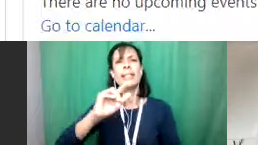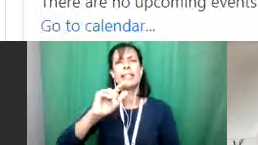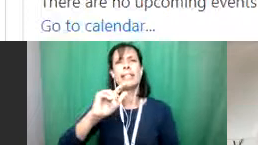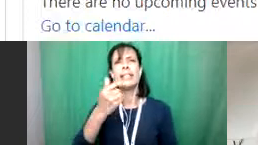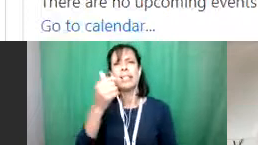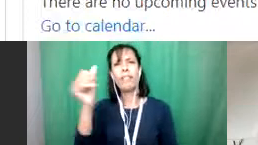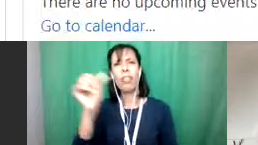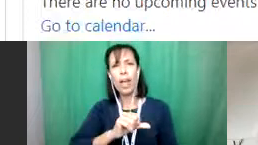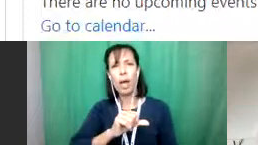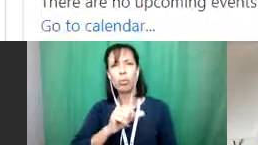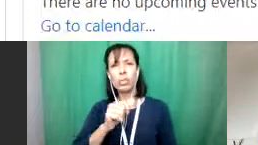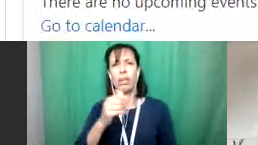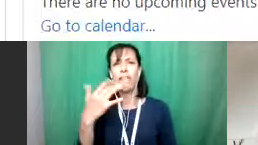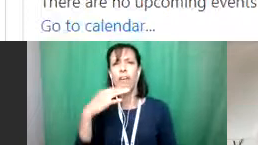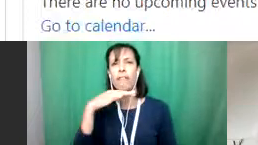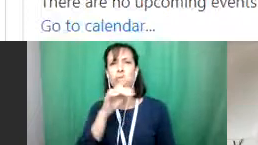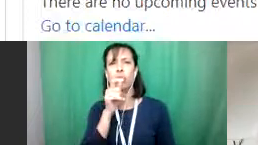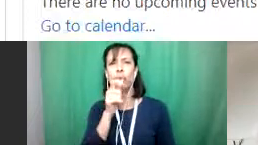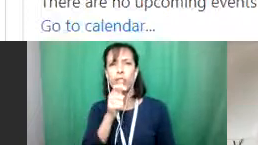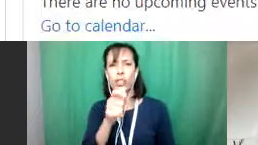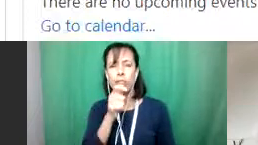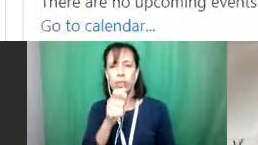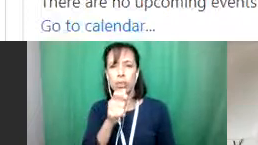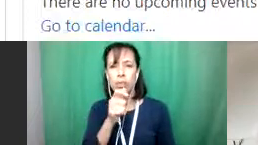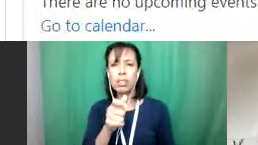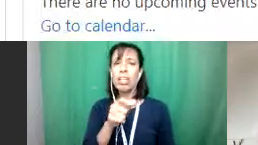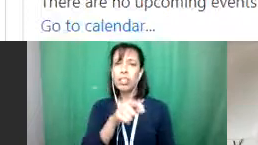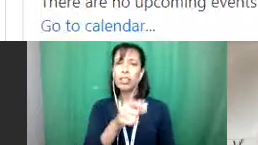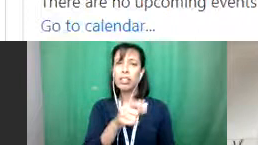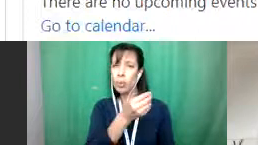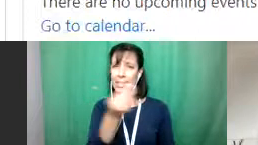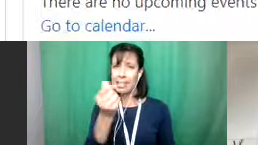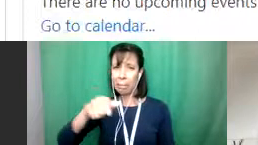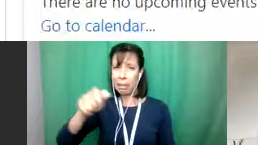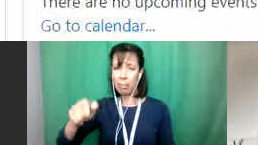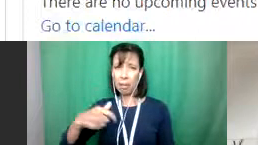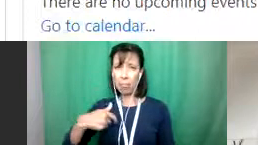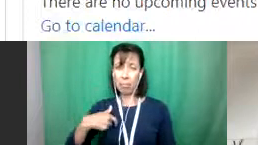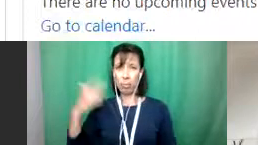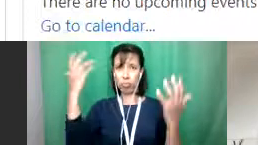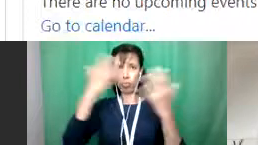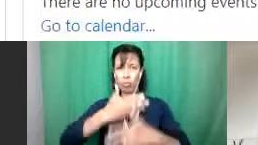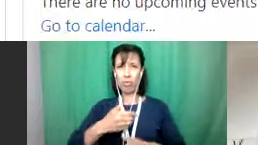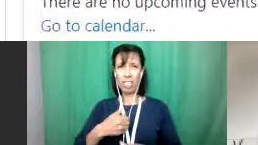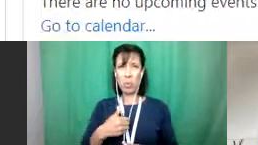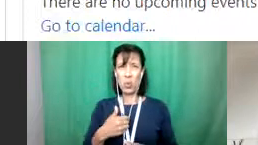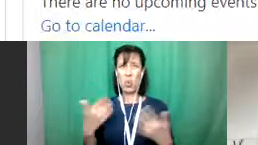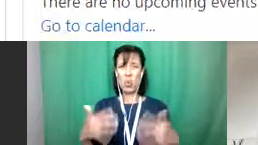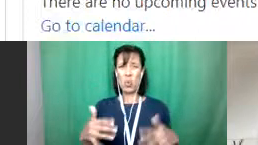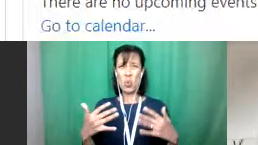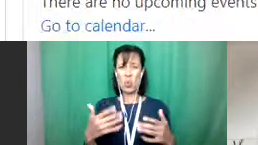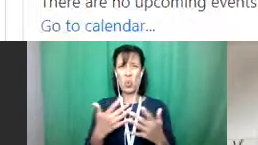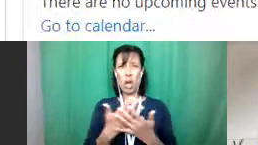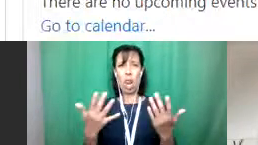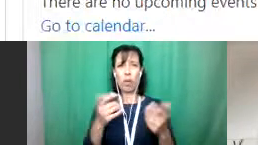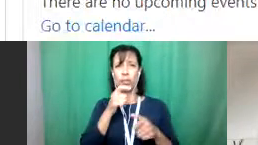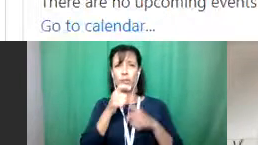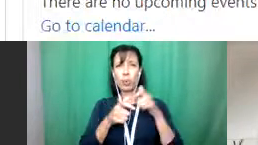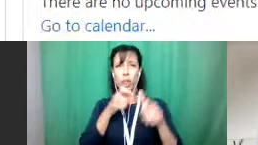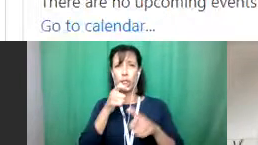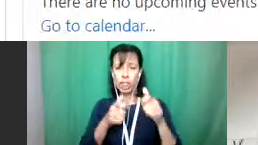words will concern some of you. It's important to understand that project is a